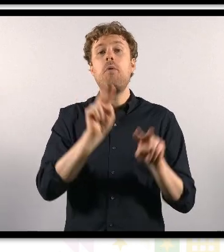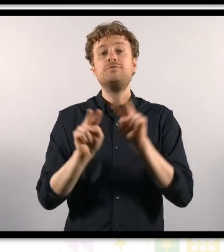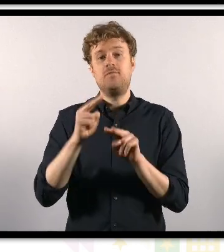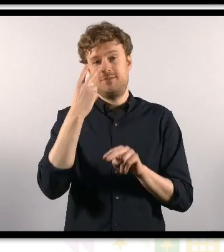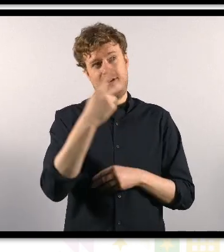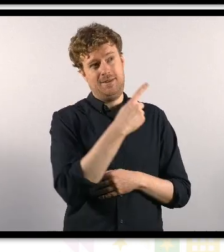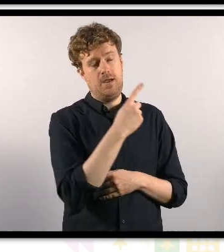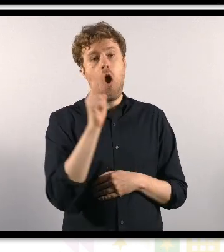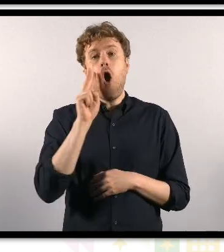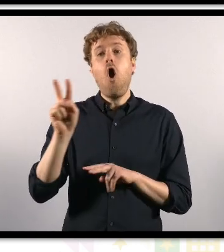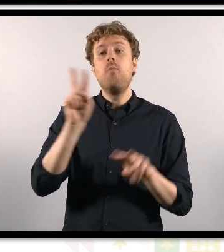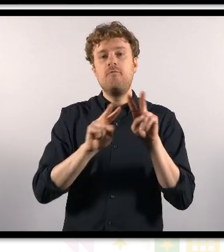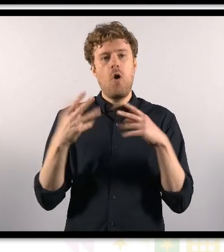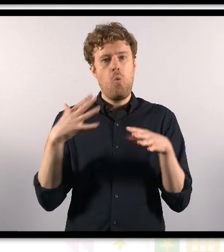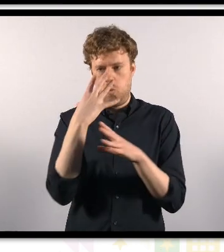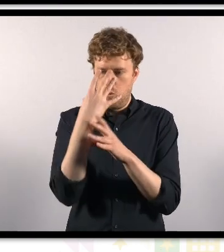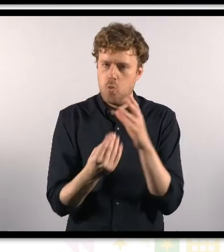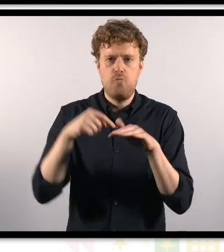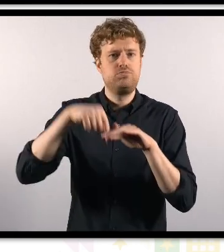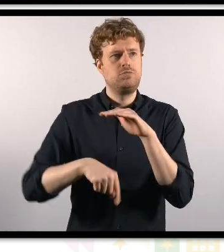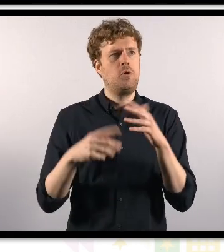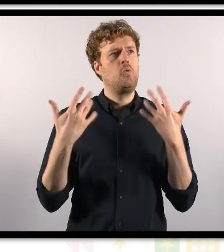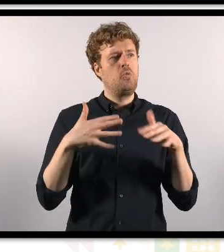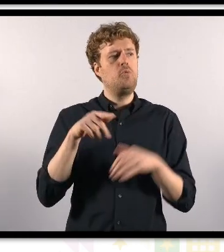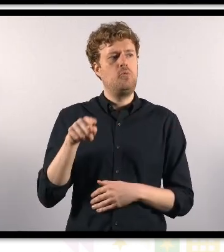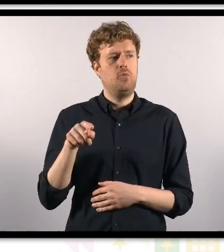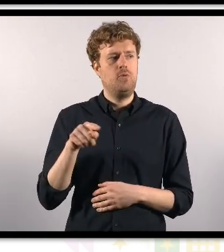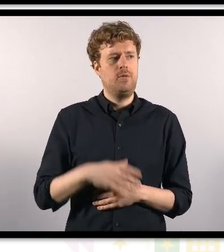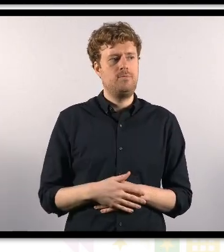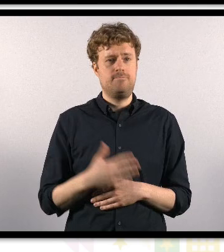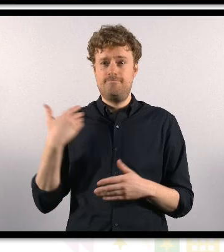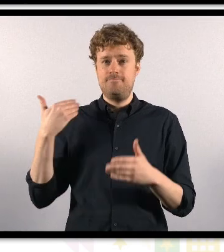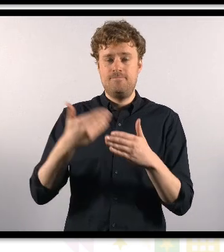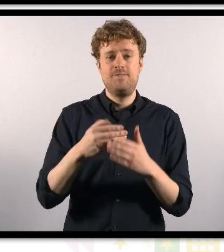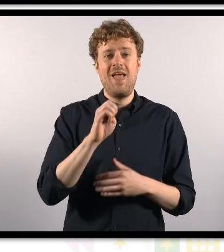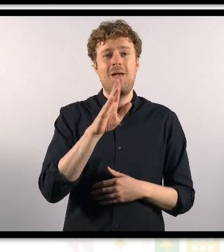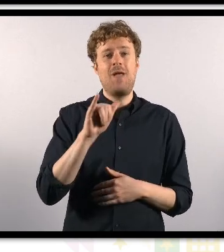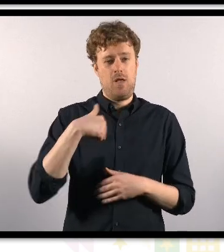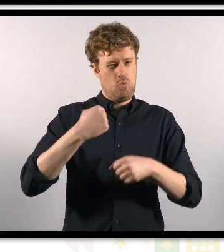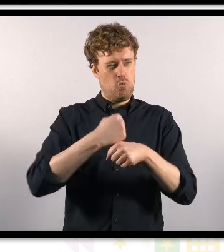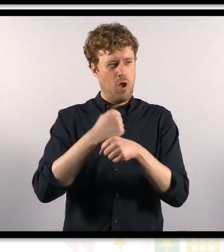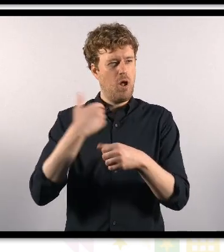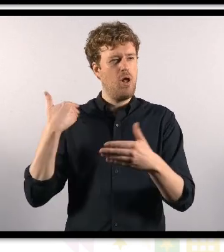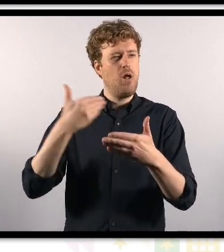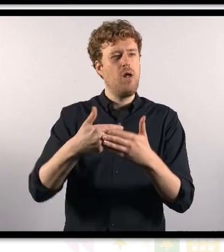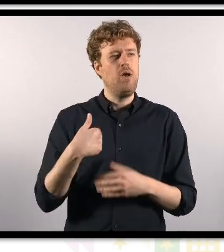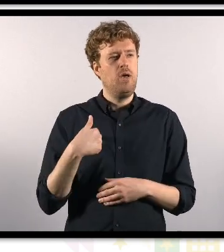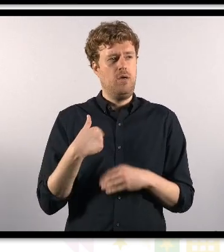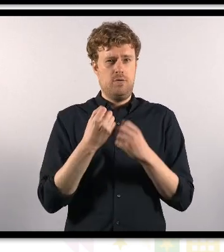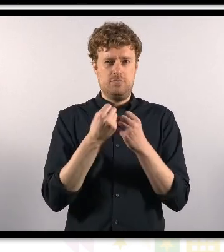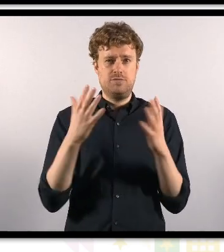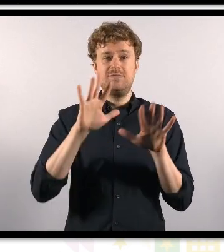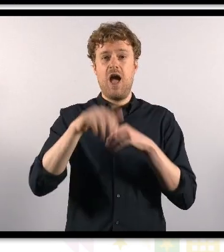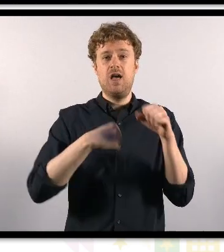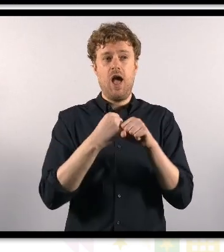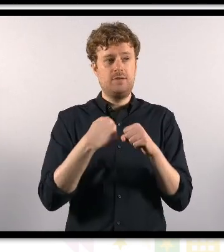last 5 years or so. Complexity doesn't cease to slow down. Within eBay, we have roughly